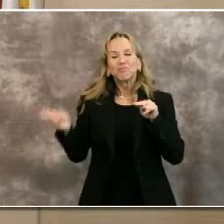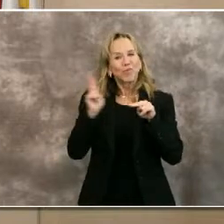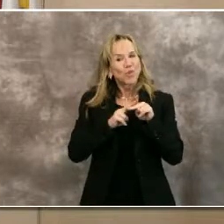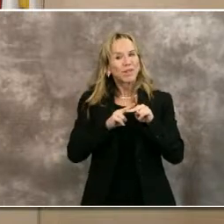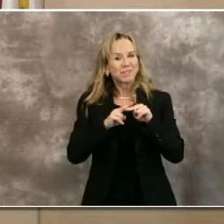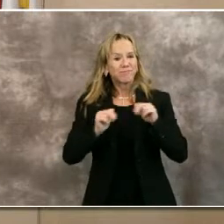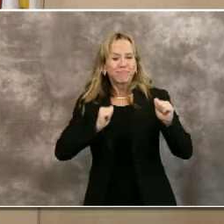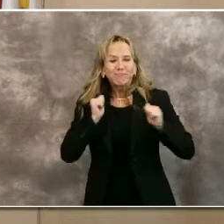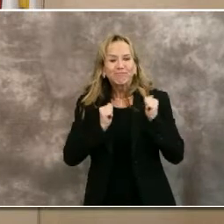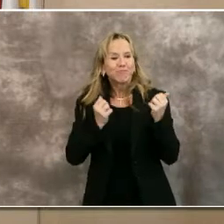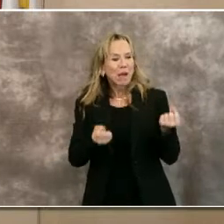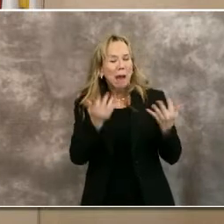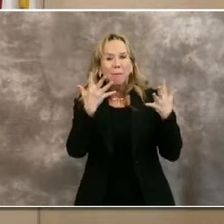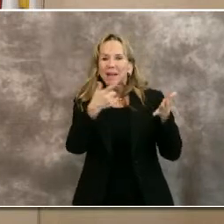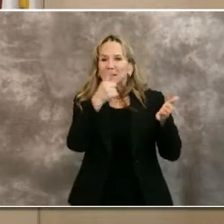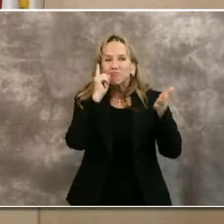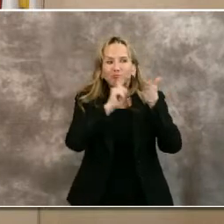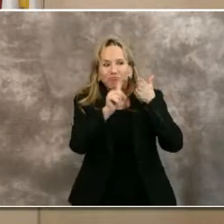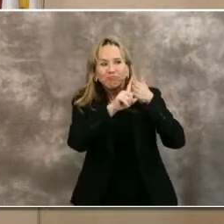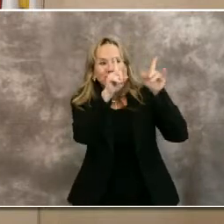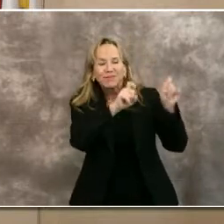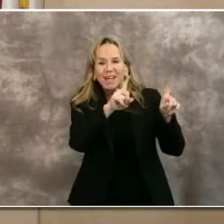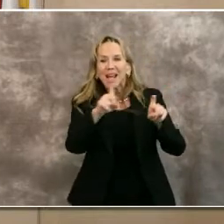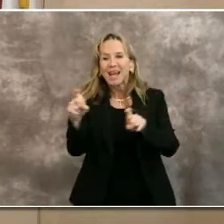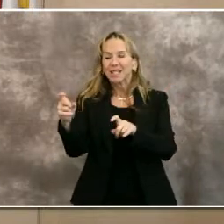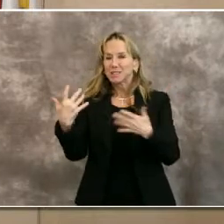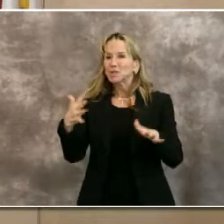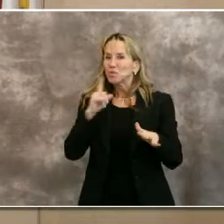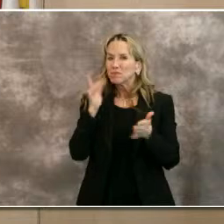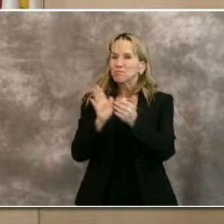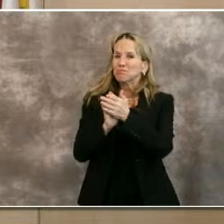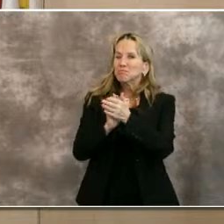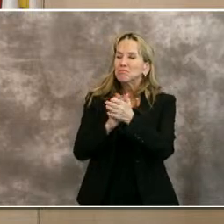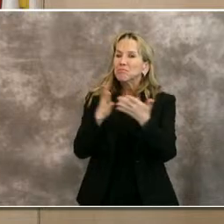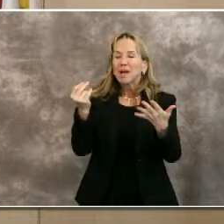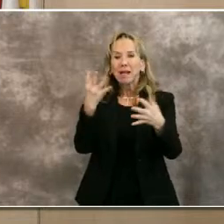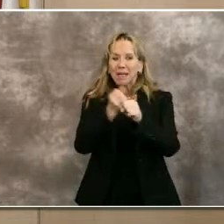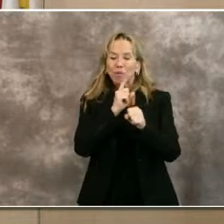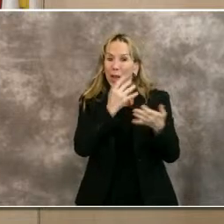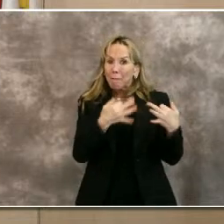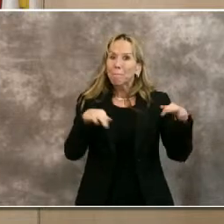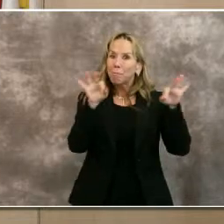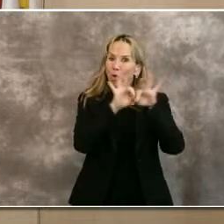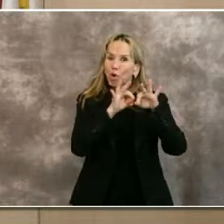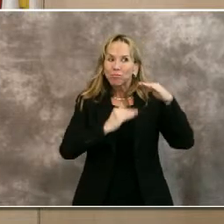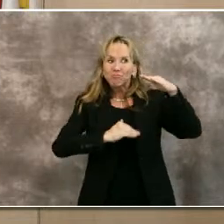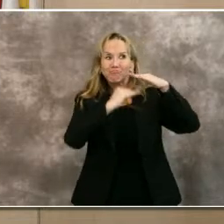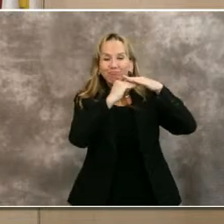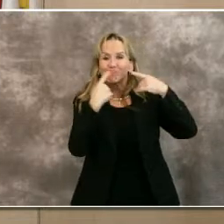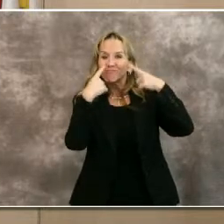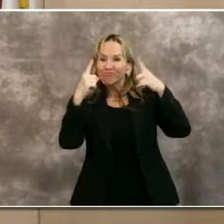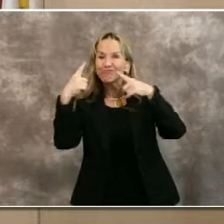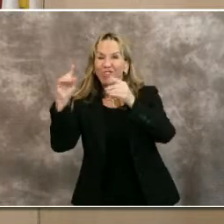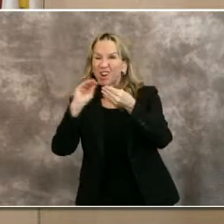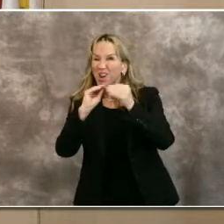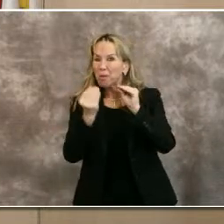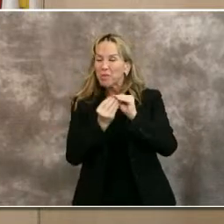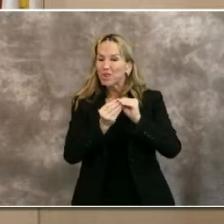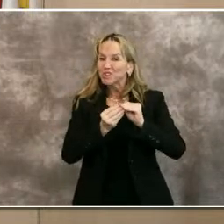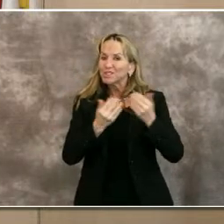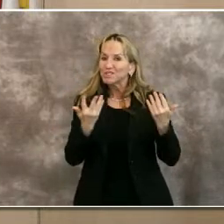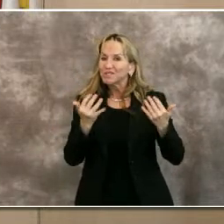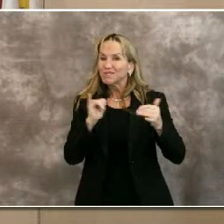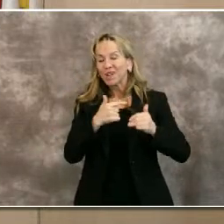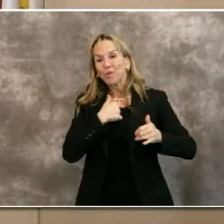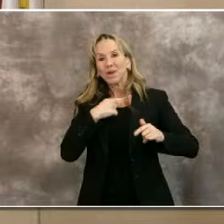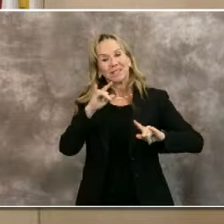increasing the amount of tests that were being done and hitting some important benchmarks that have been put out there in terms of